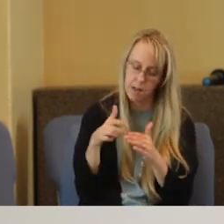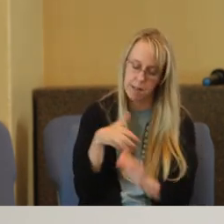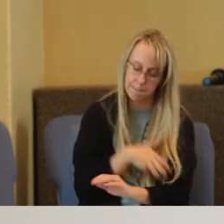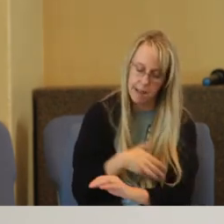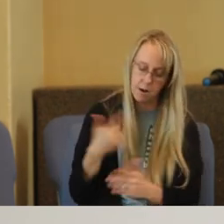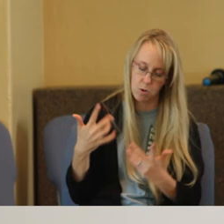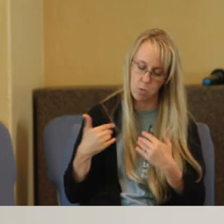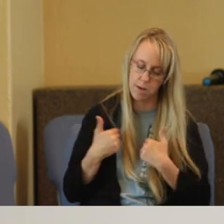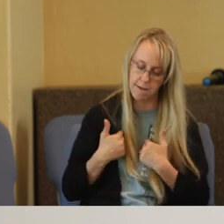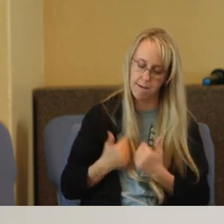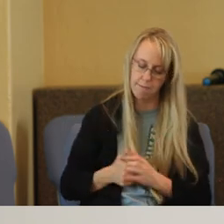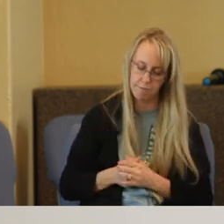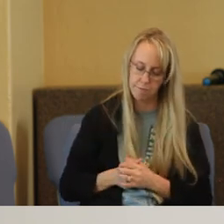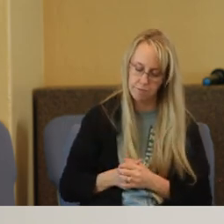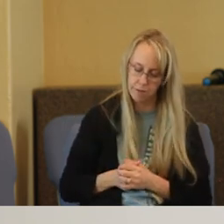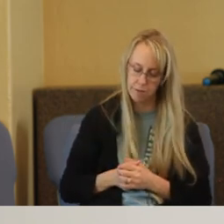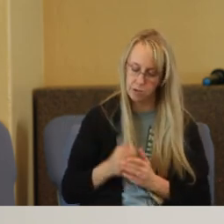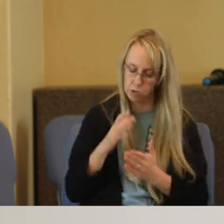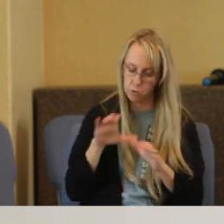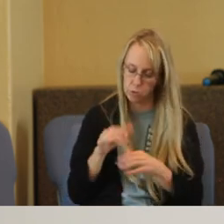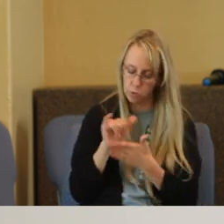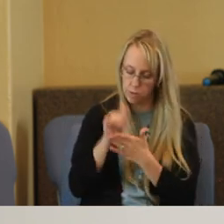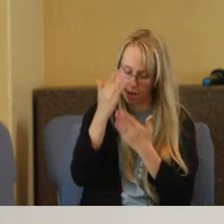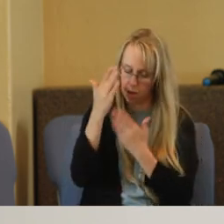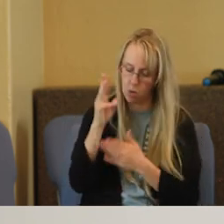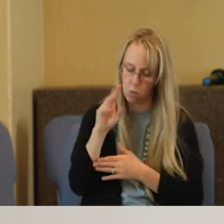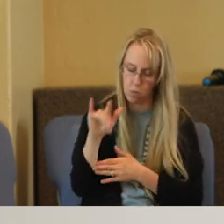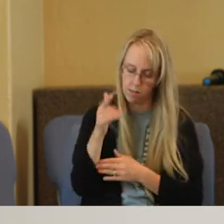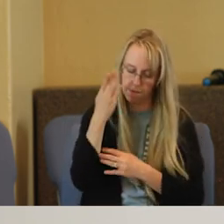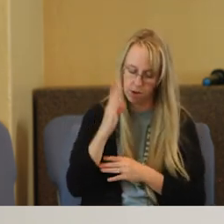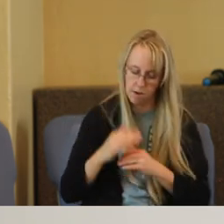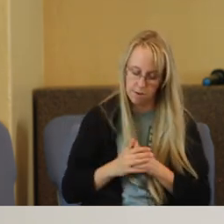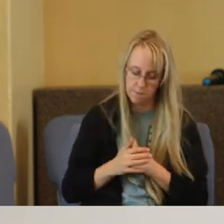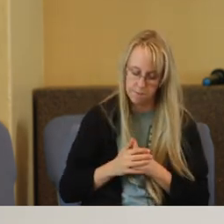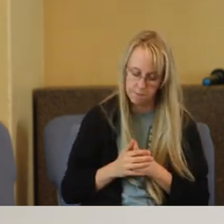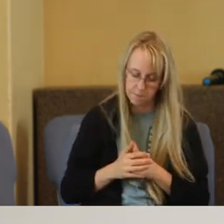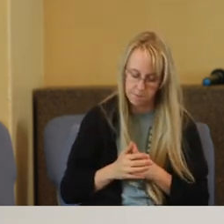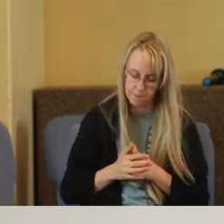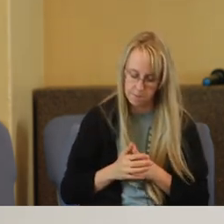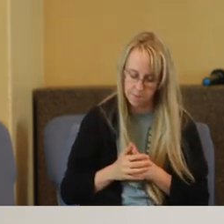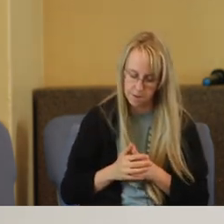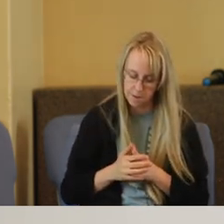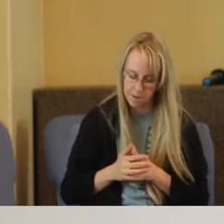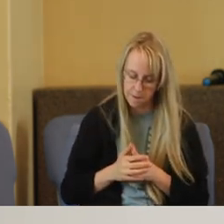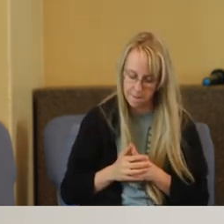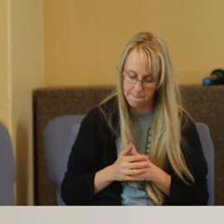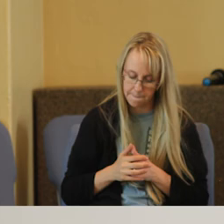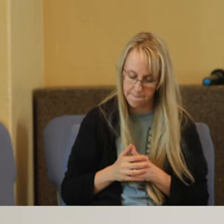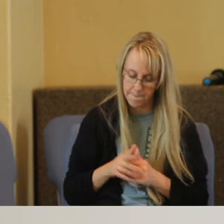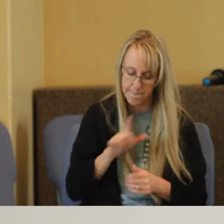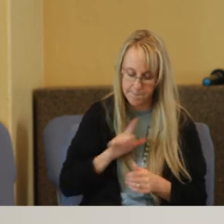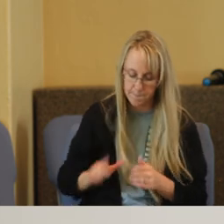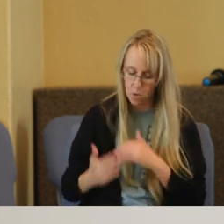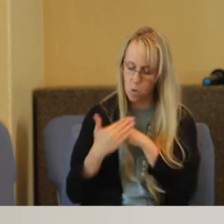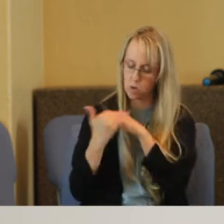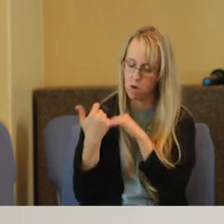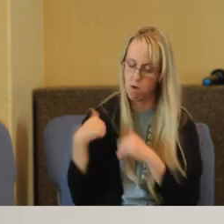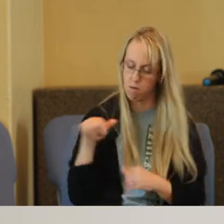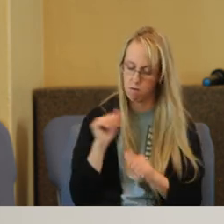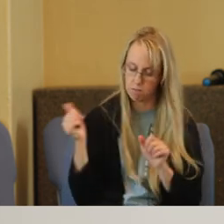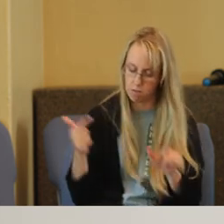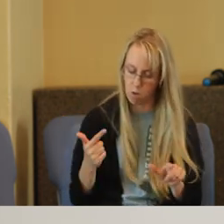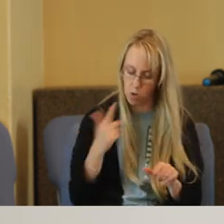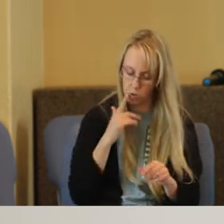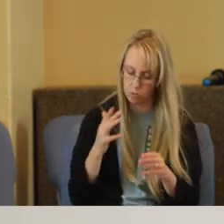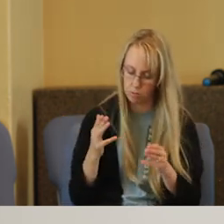have to do the will of God. Lord, call us all to